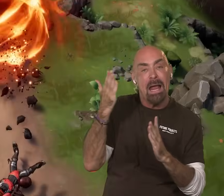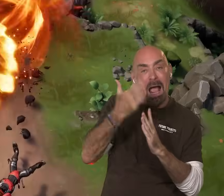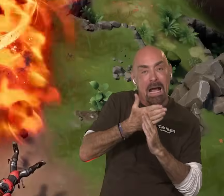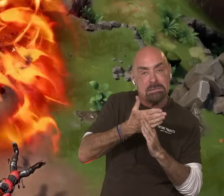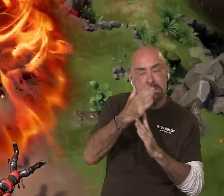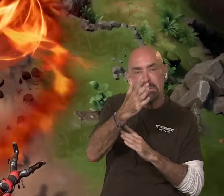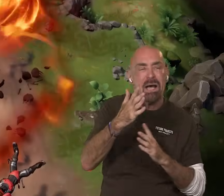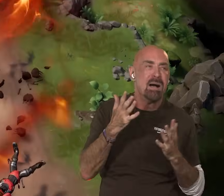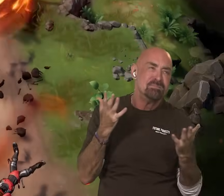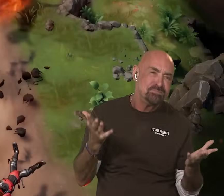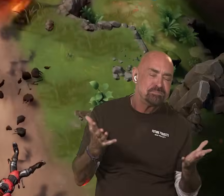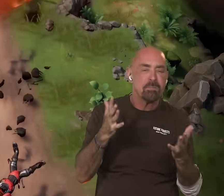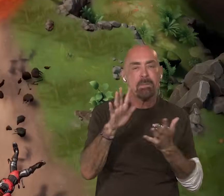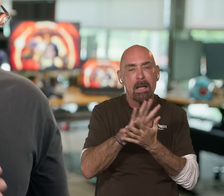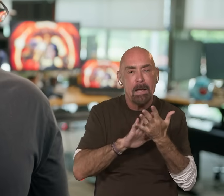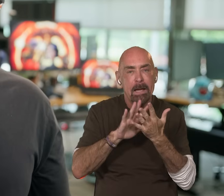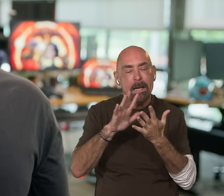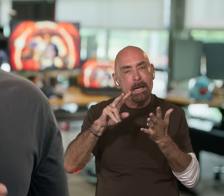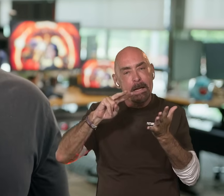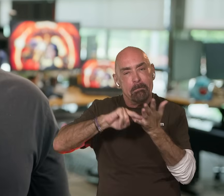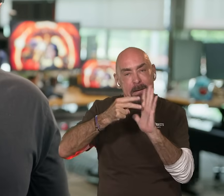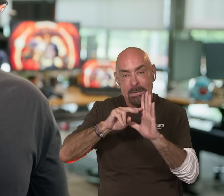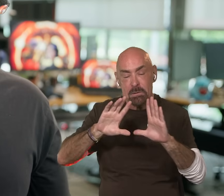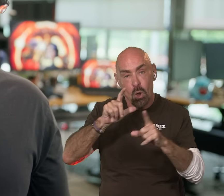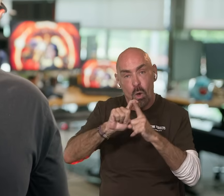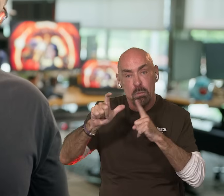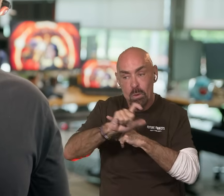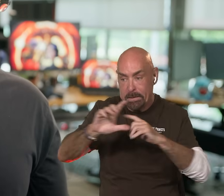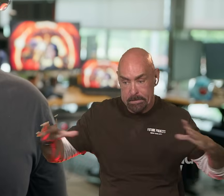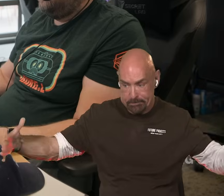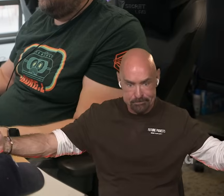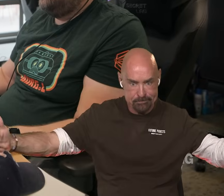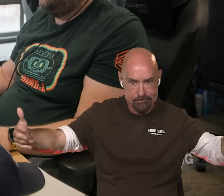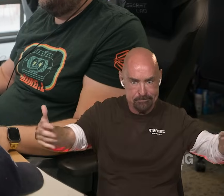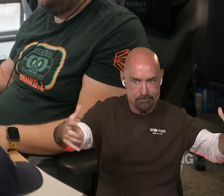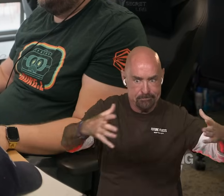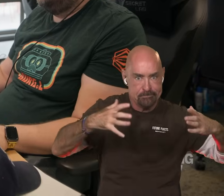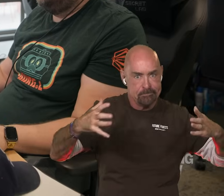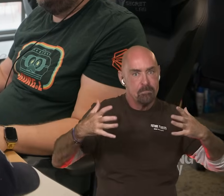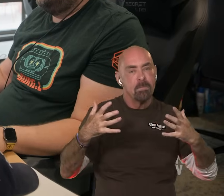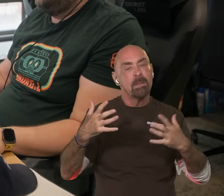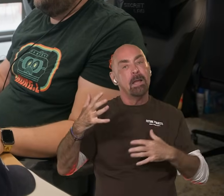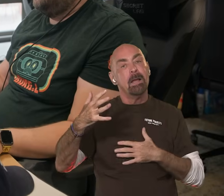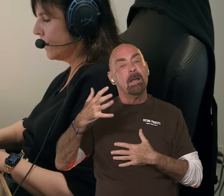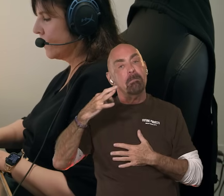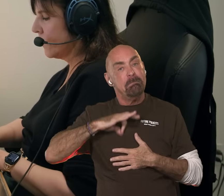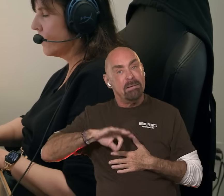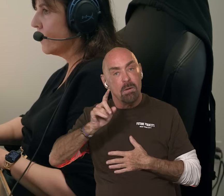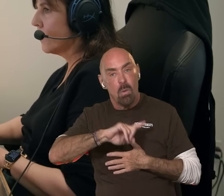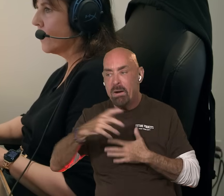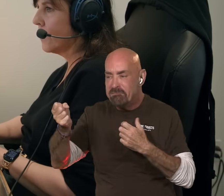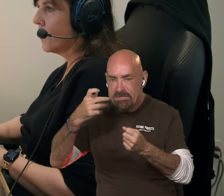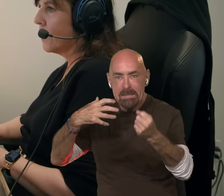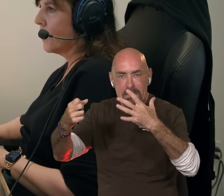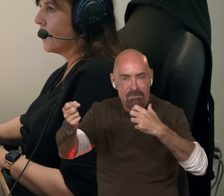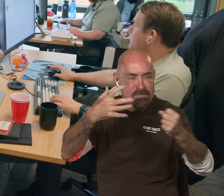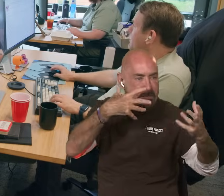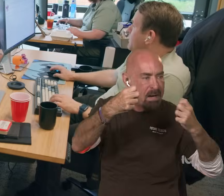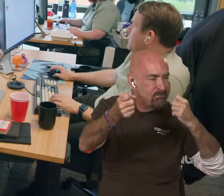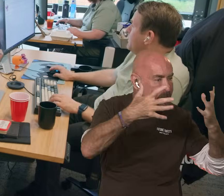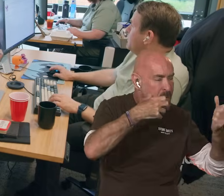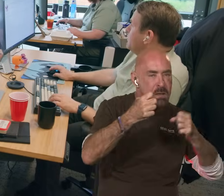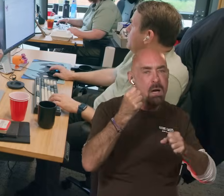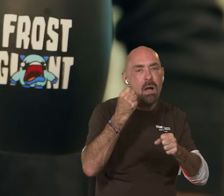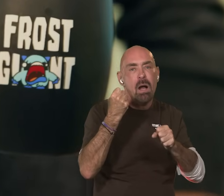access is much more about bringing the community along with us and benefiting from that feedback that the community provides us